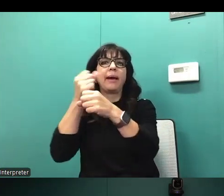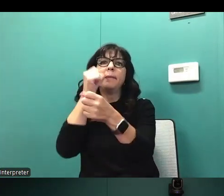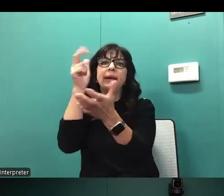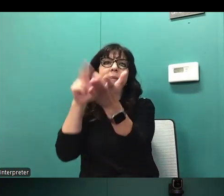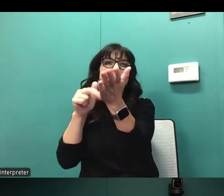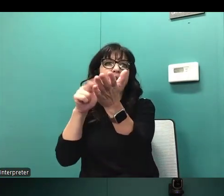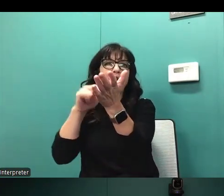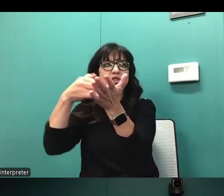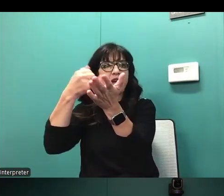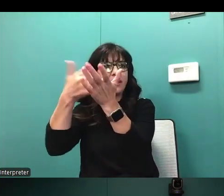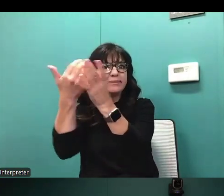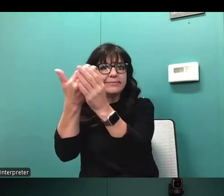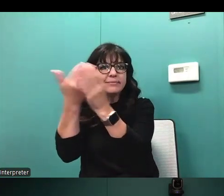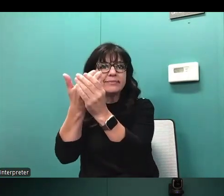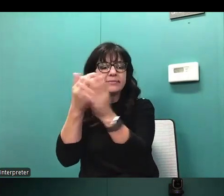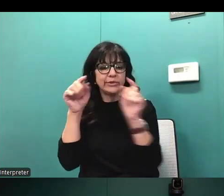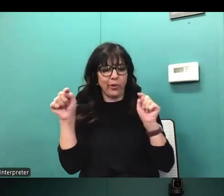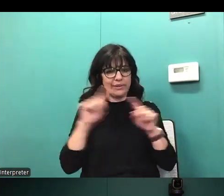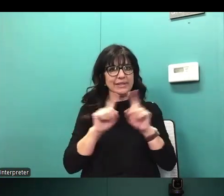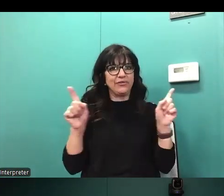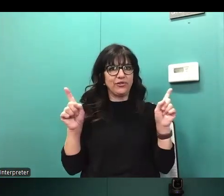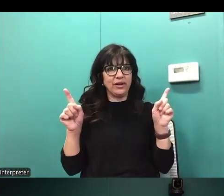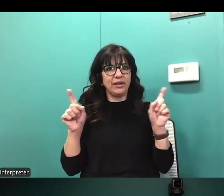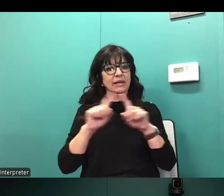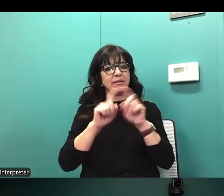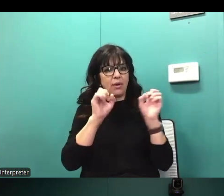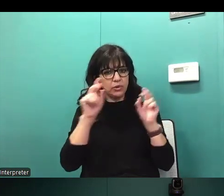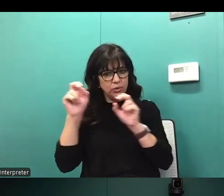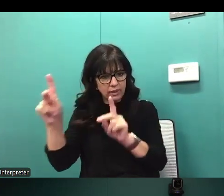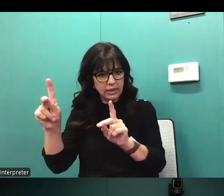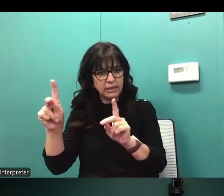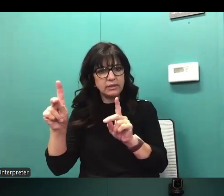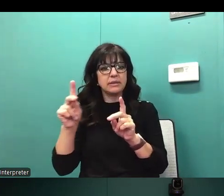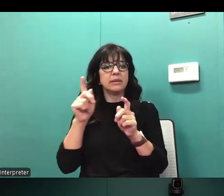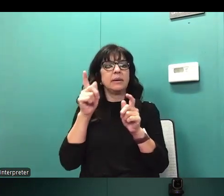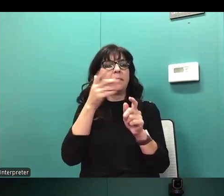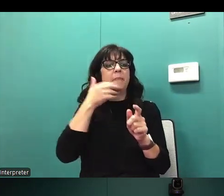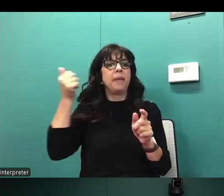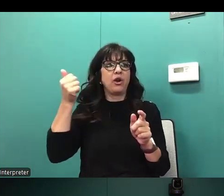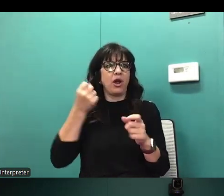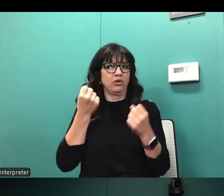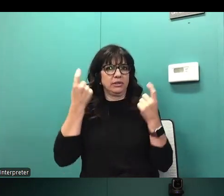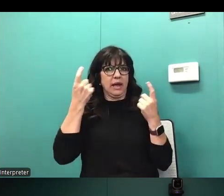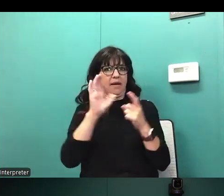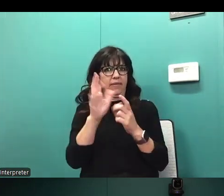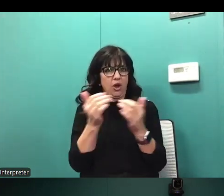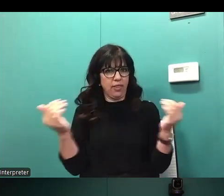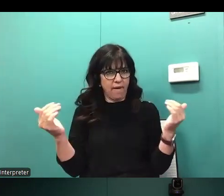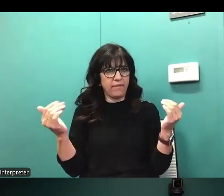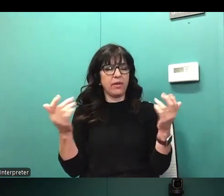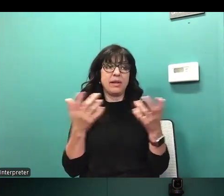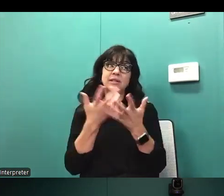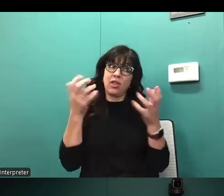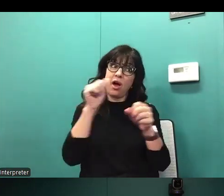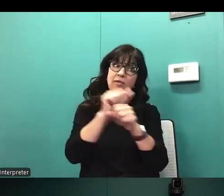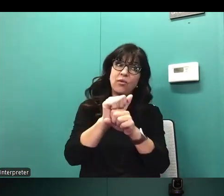sandwich. And so having different narratives and different opportunities will give you a bigger snapshot of where the kids are at. A lot of work, but